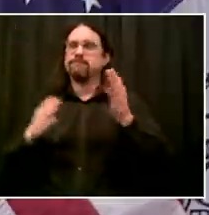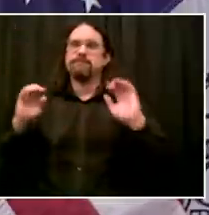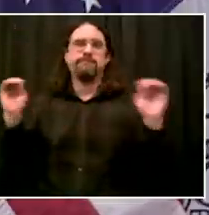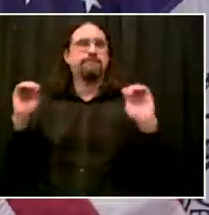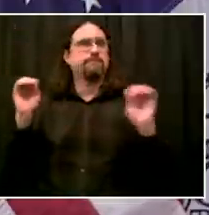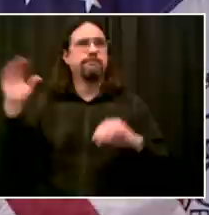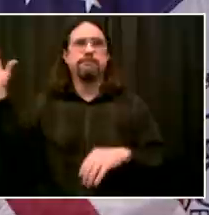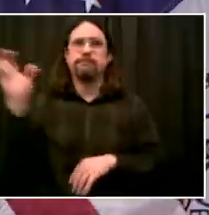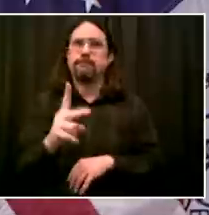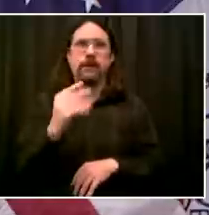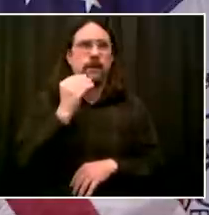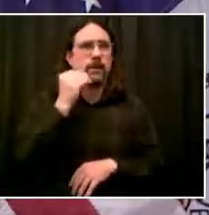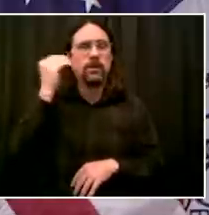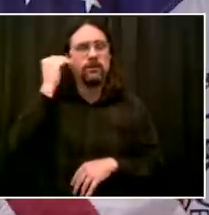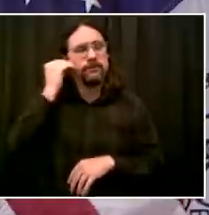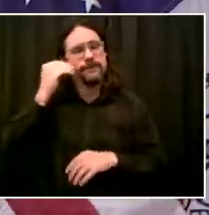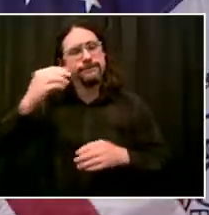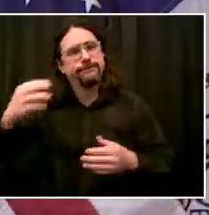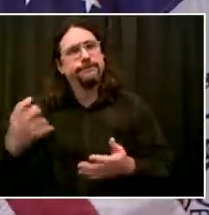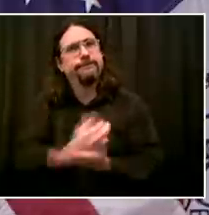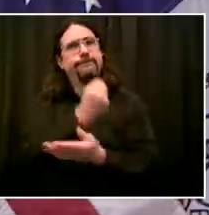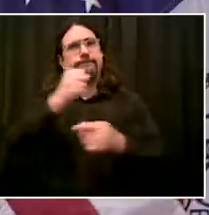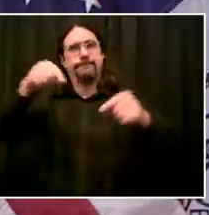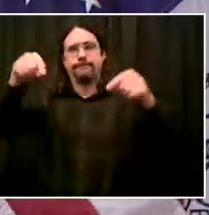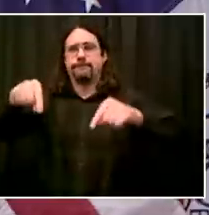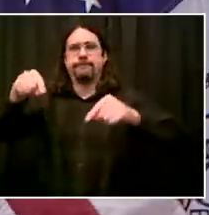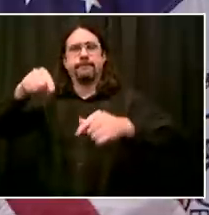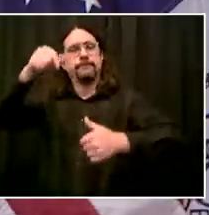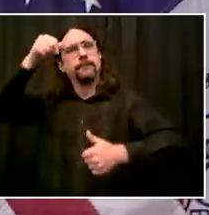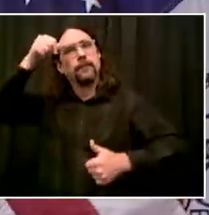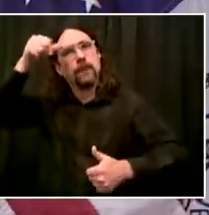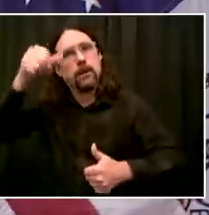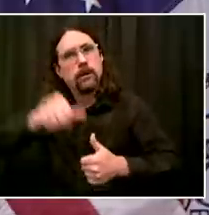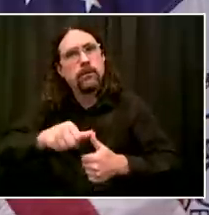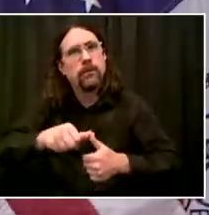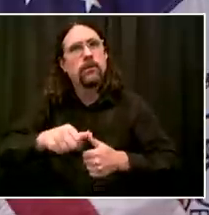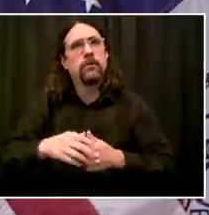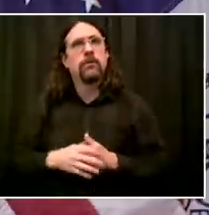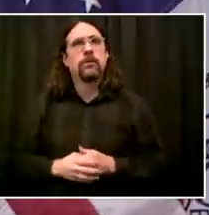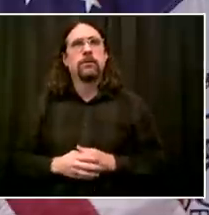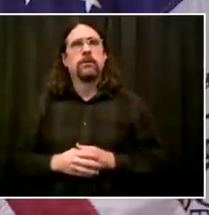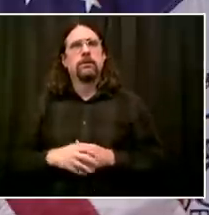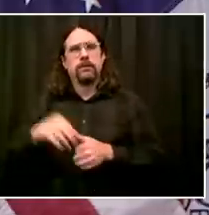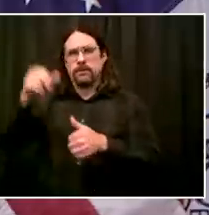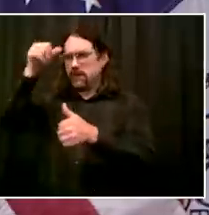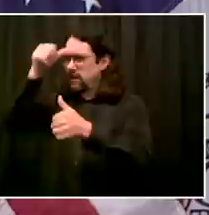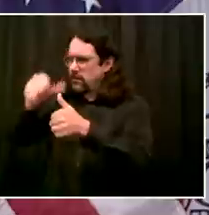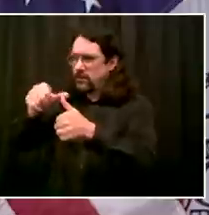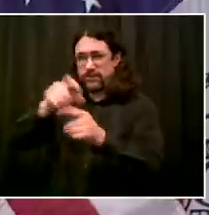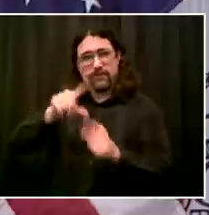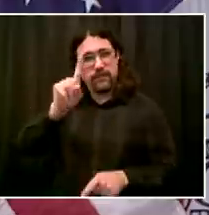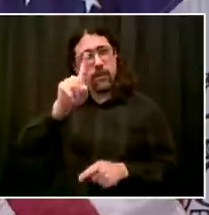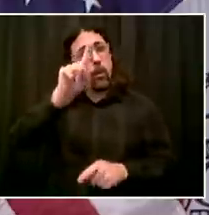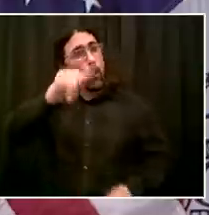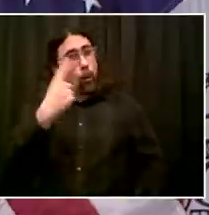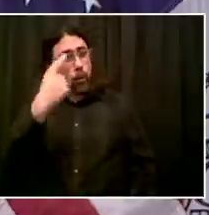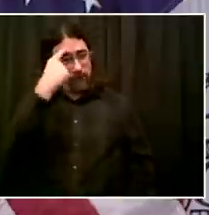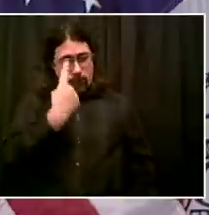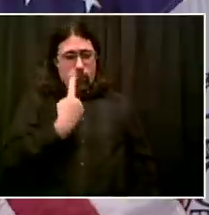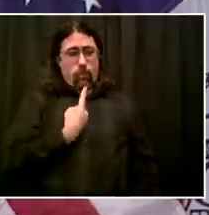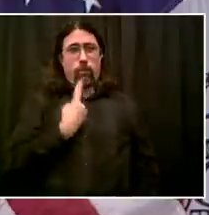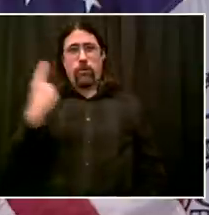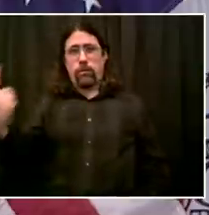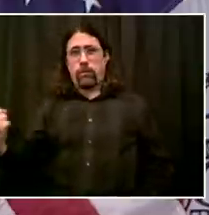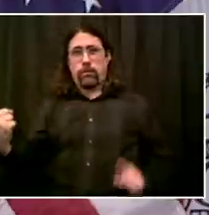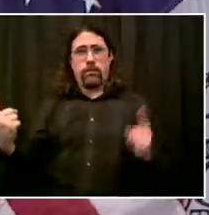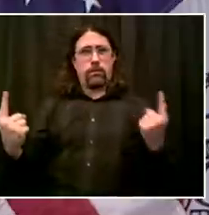heroes. It's obviously also a time to appreciate all those who serve us now and all those who have served us and